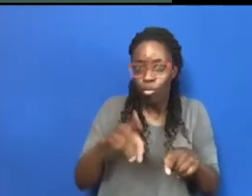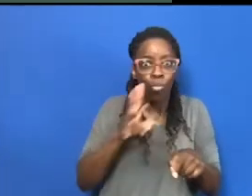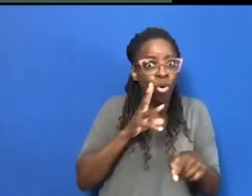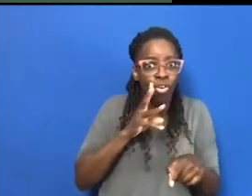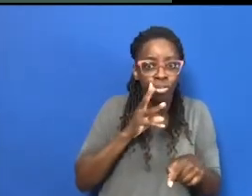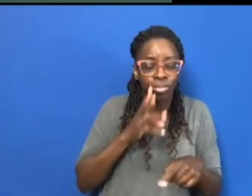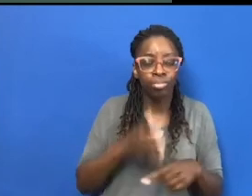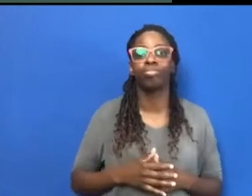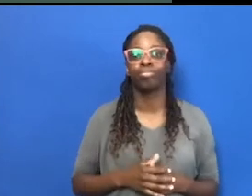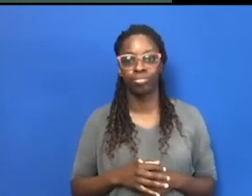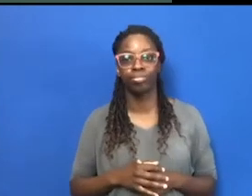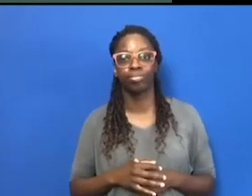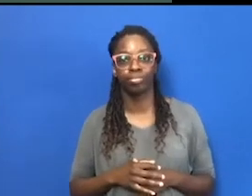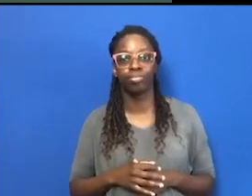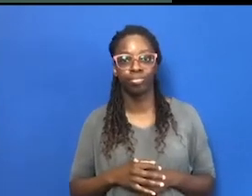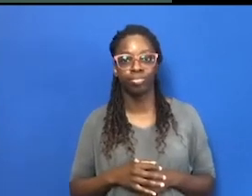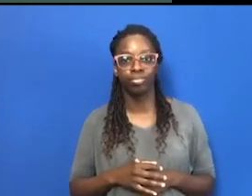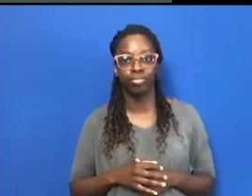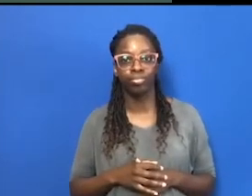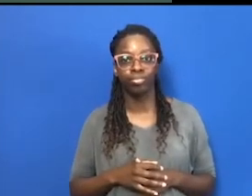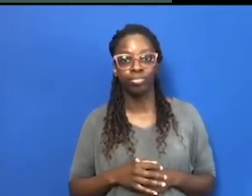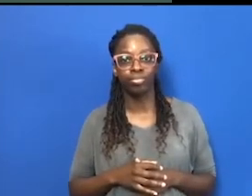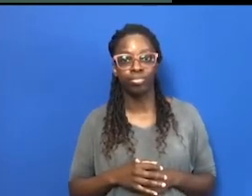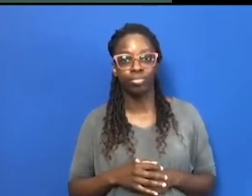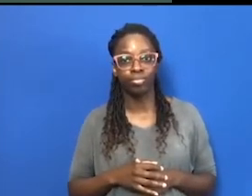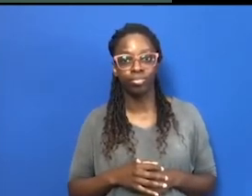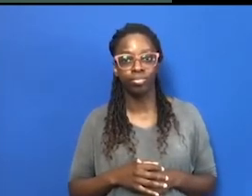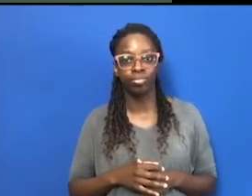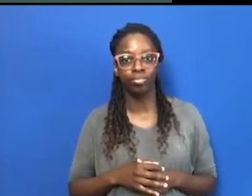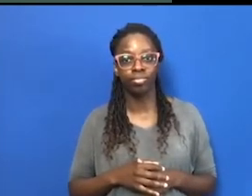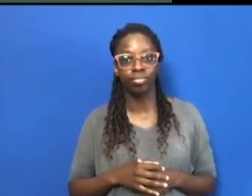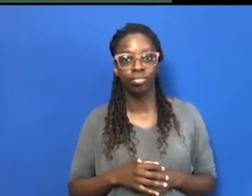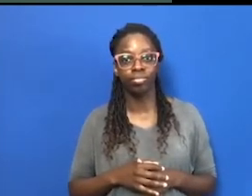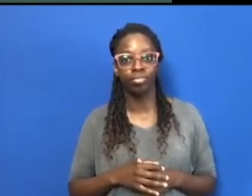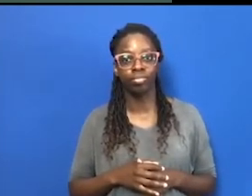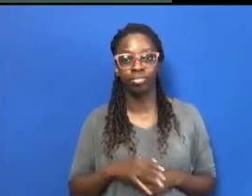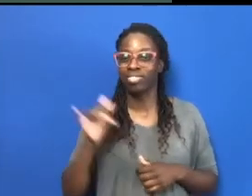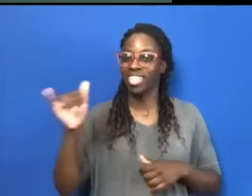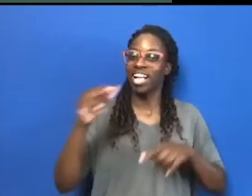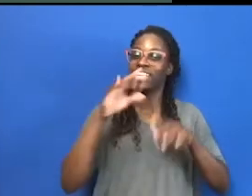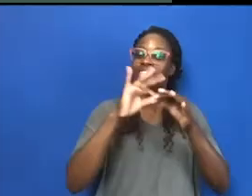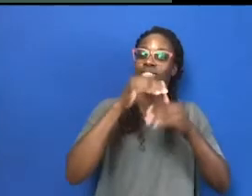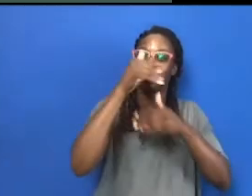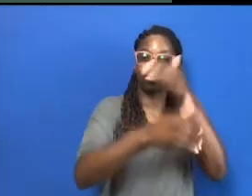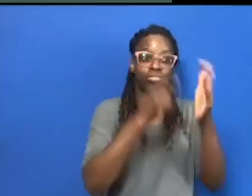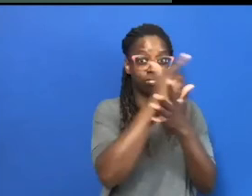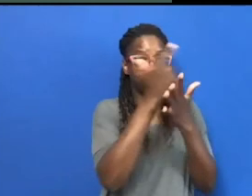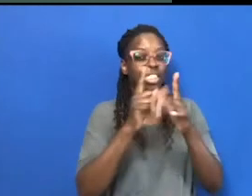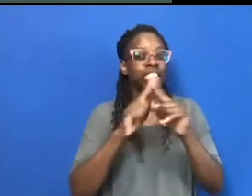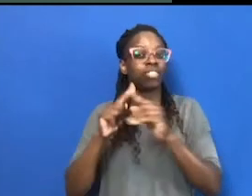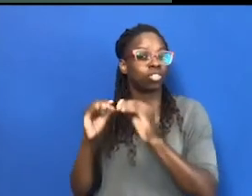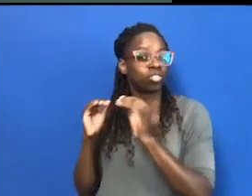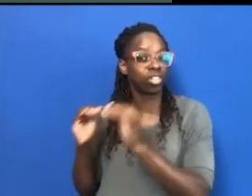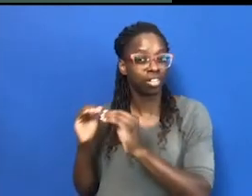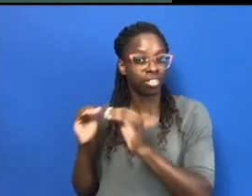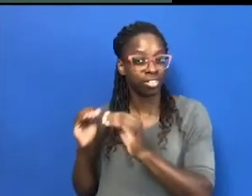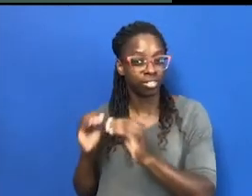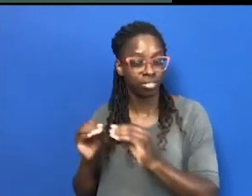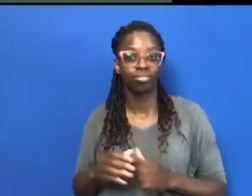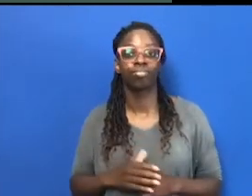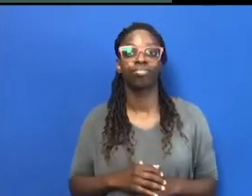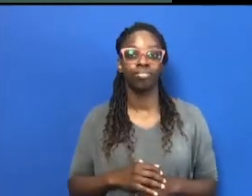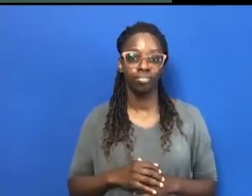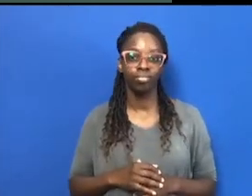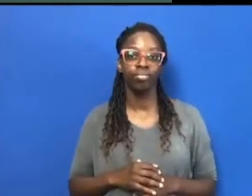can use instructional trials to help children follow the steps of that activity. So one method of